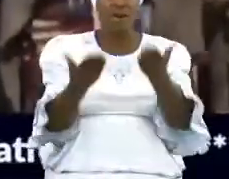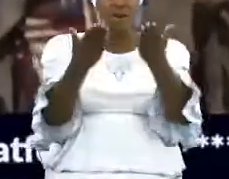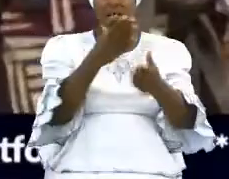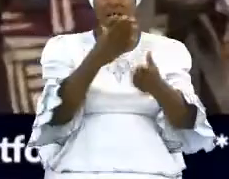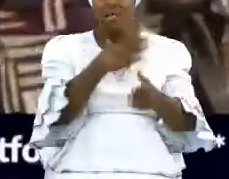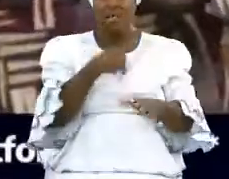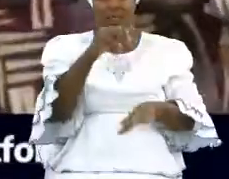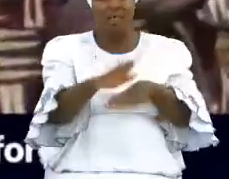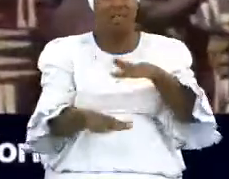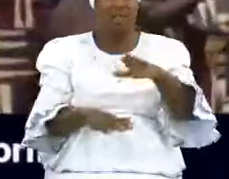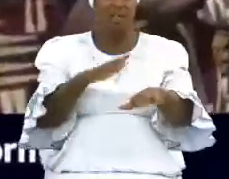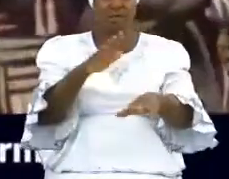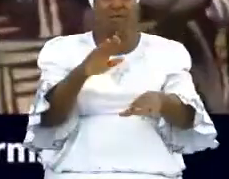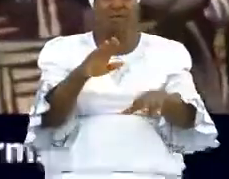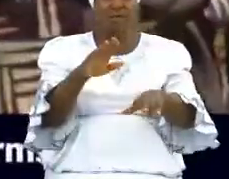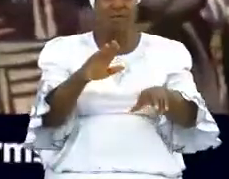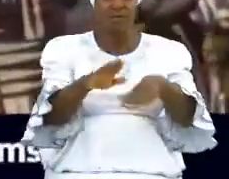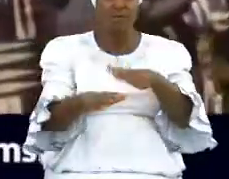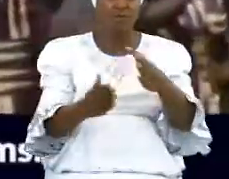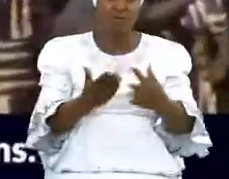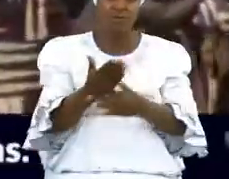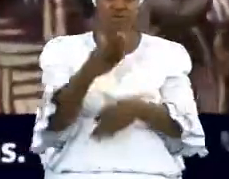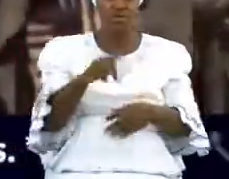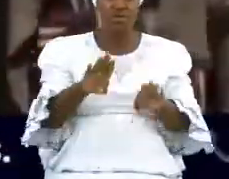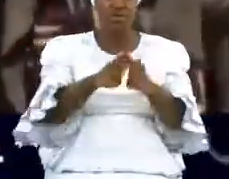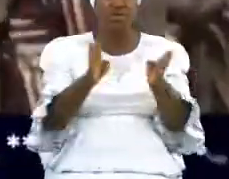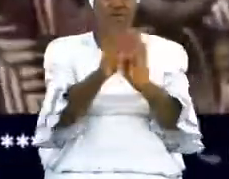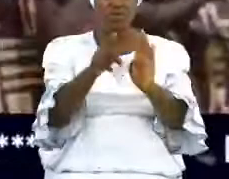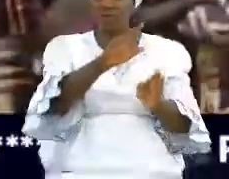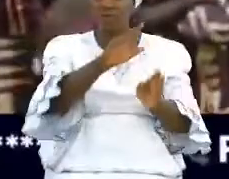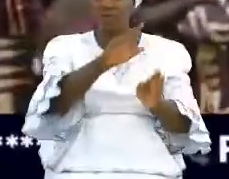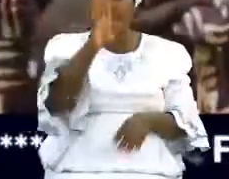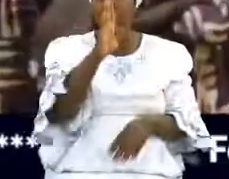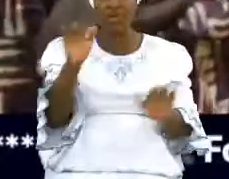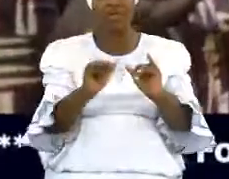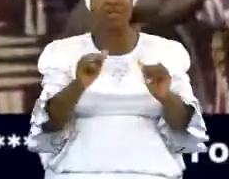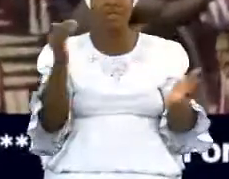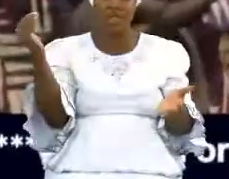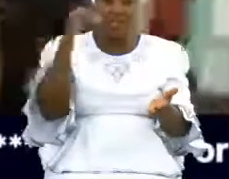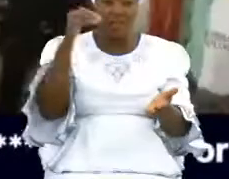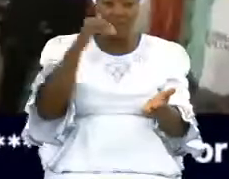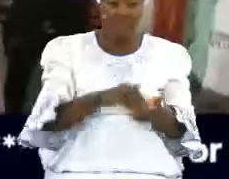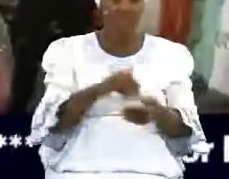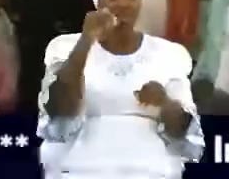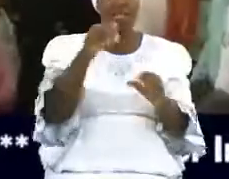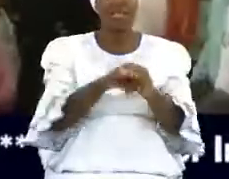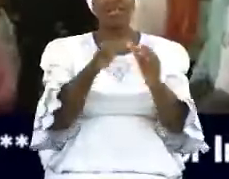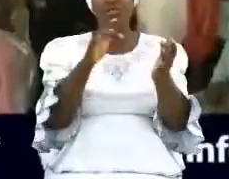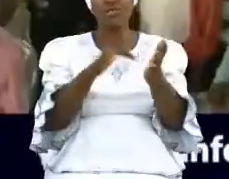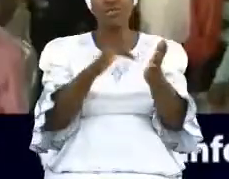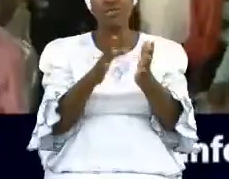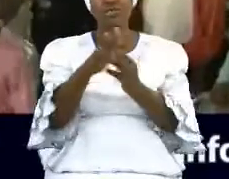go through the open door. You'll never be the same again. In